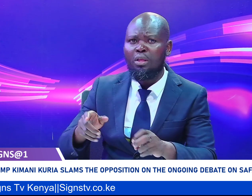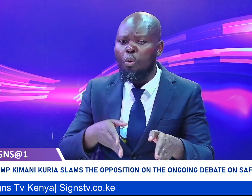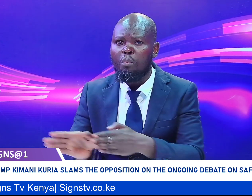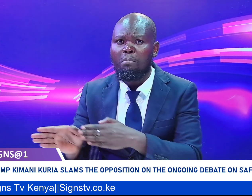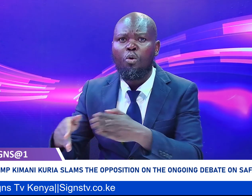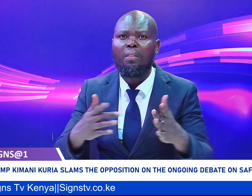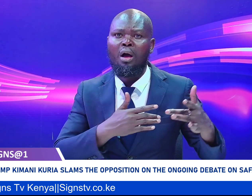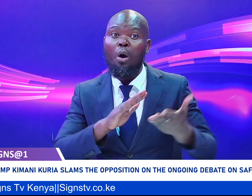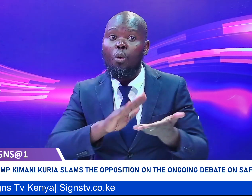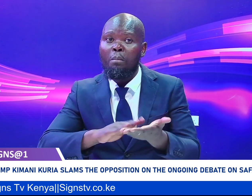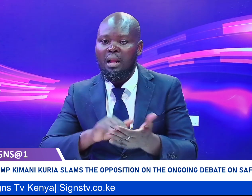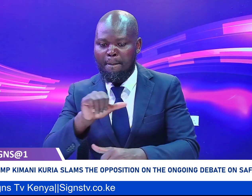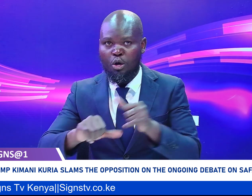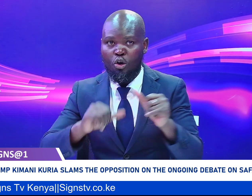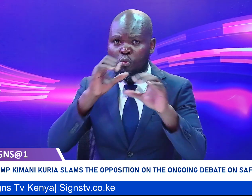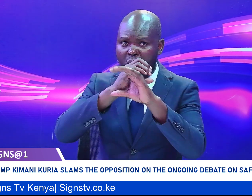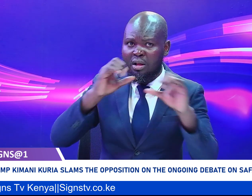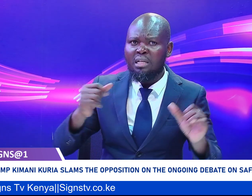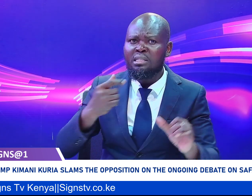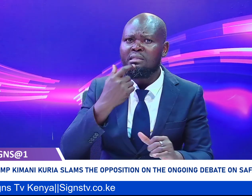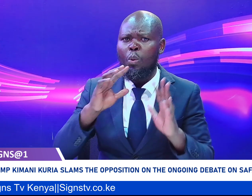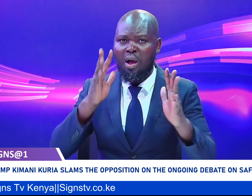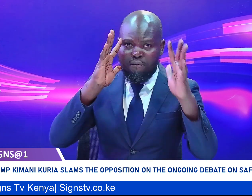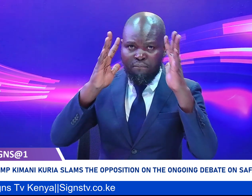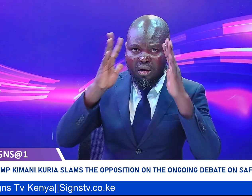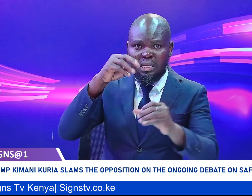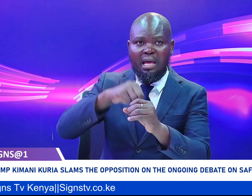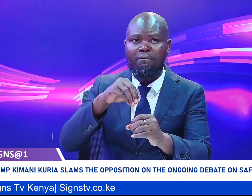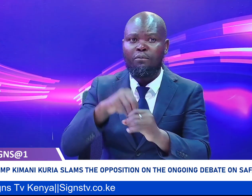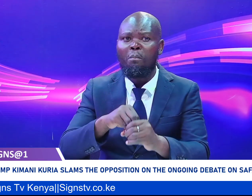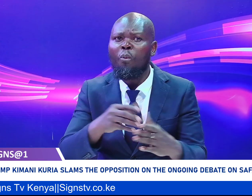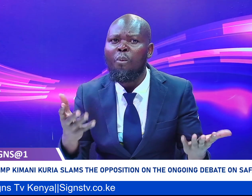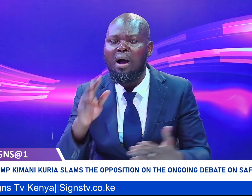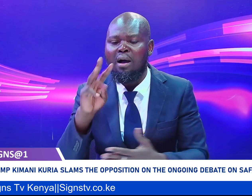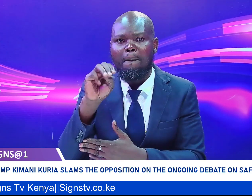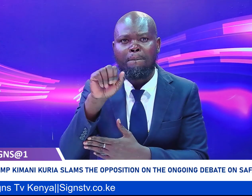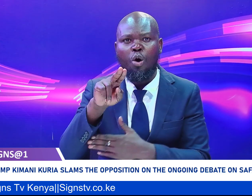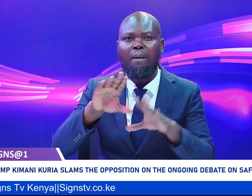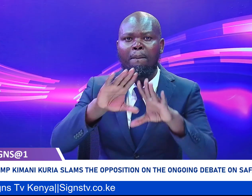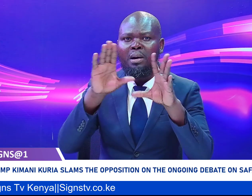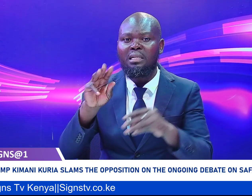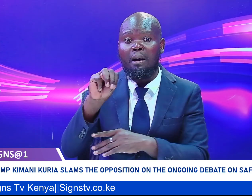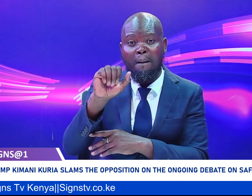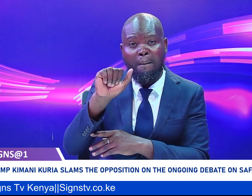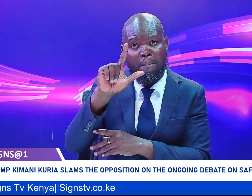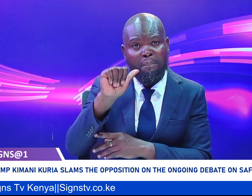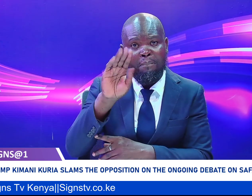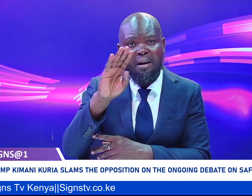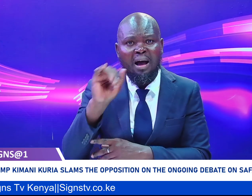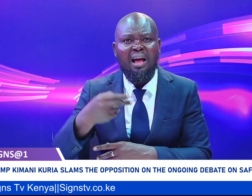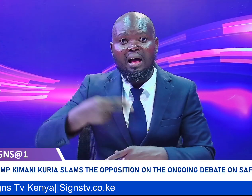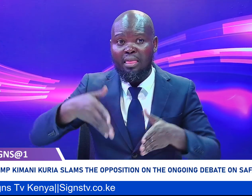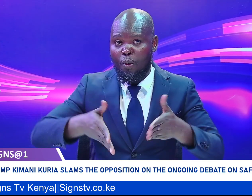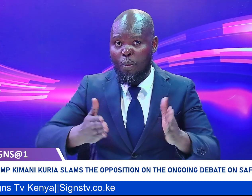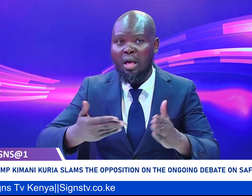The MP also took the opportunity to commend the president for initiating the dualling of the Rironi Mau Summit Malaba Highway.